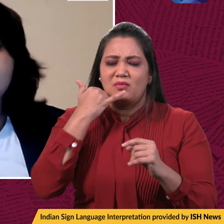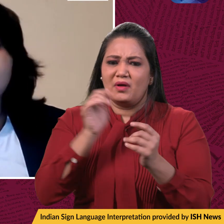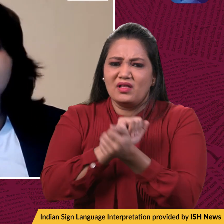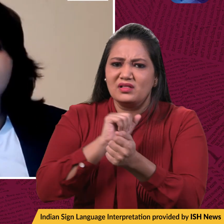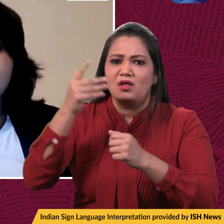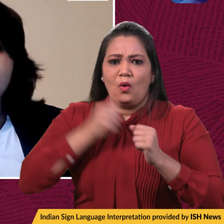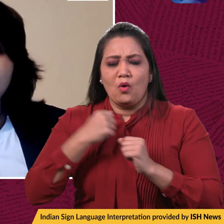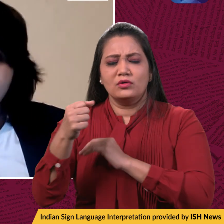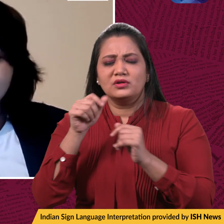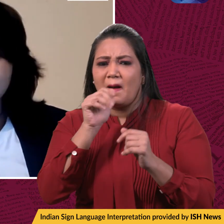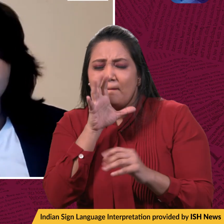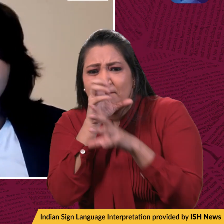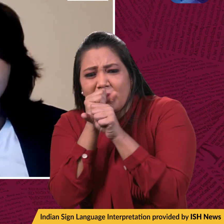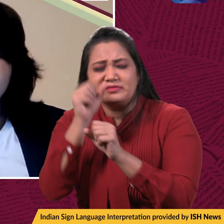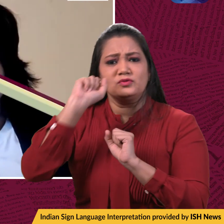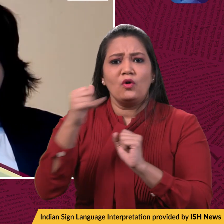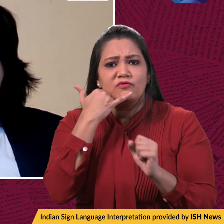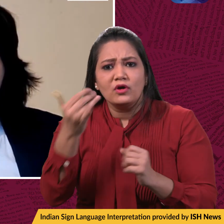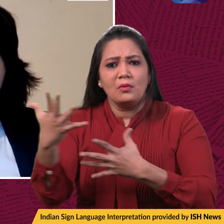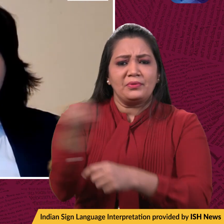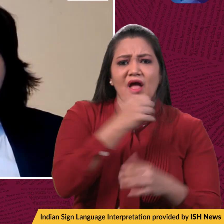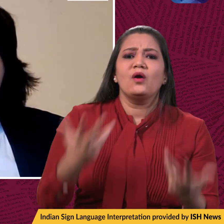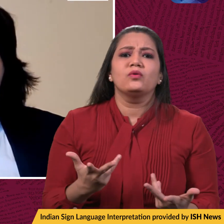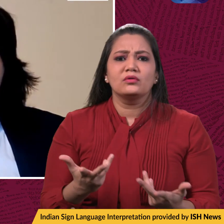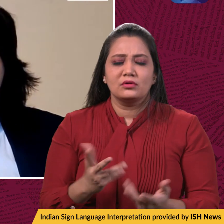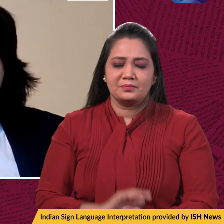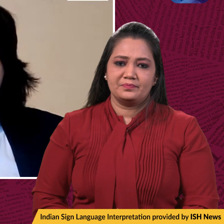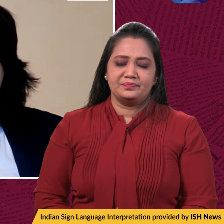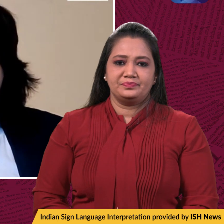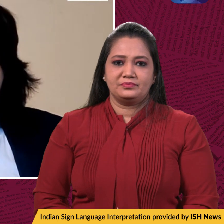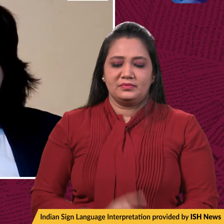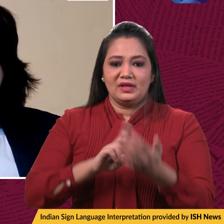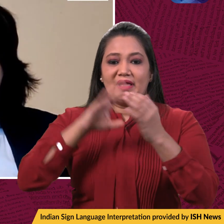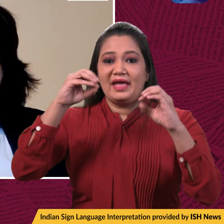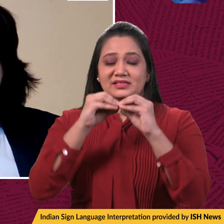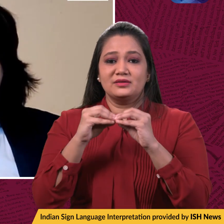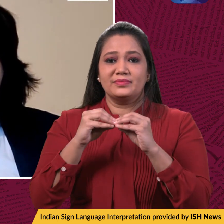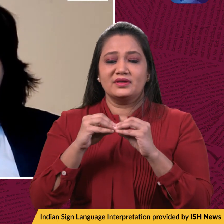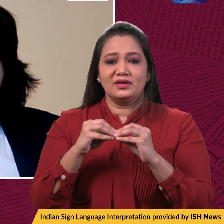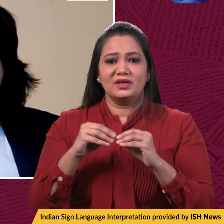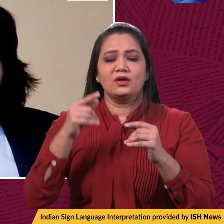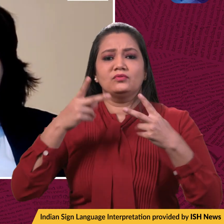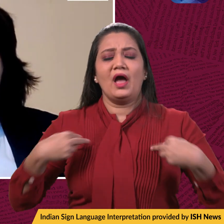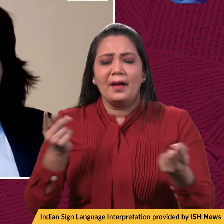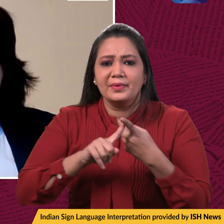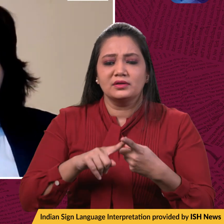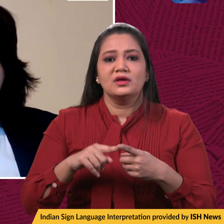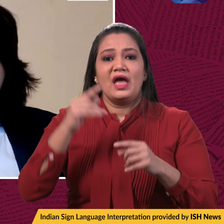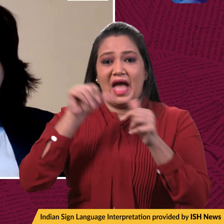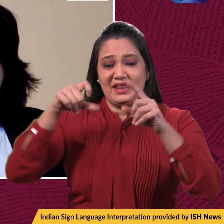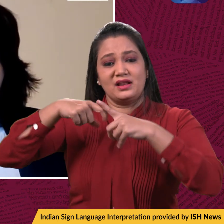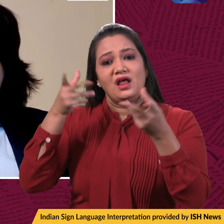it violates the right to privacy. An update now in the NCB case. Aryan Khan will spend one more